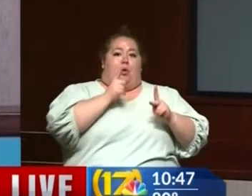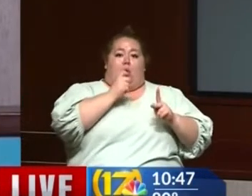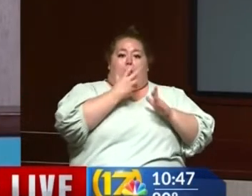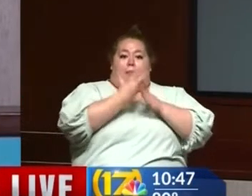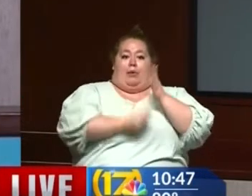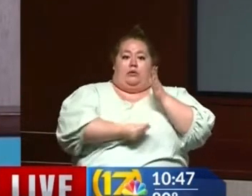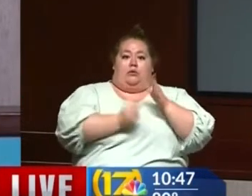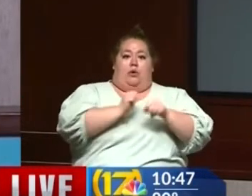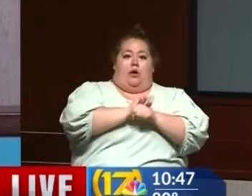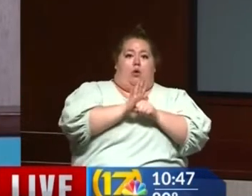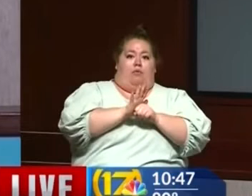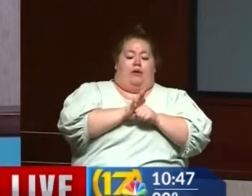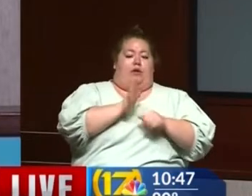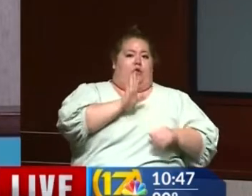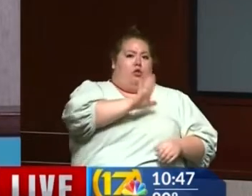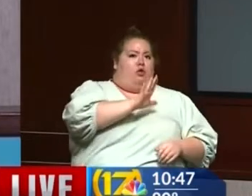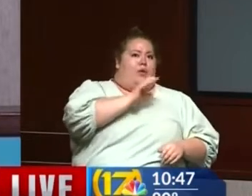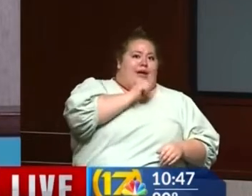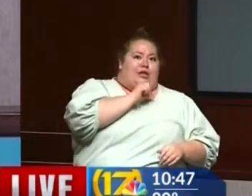locally.